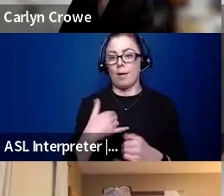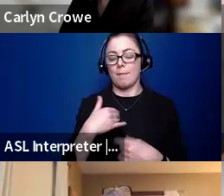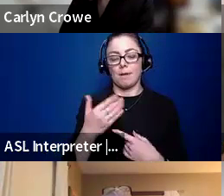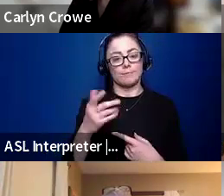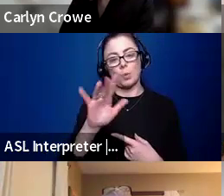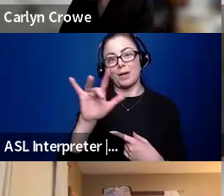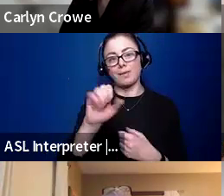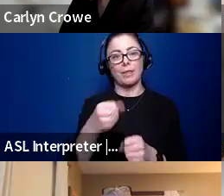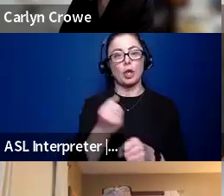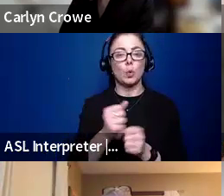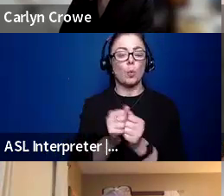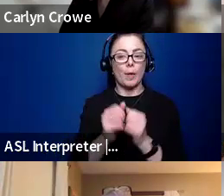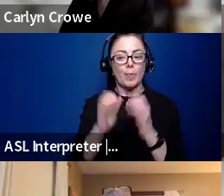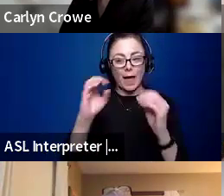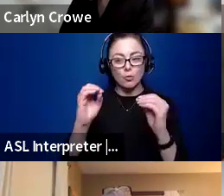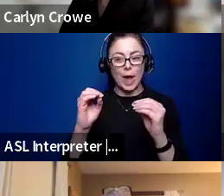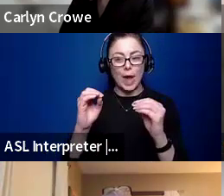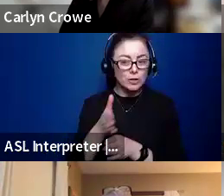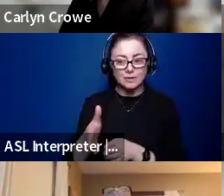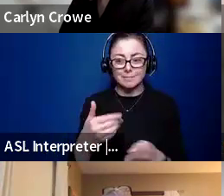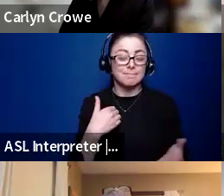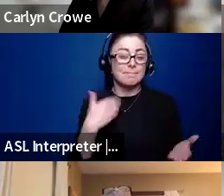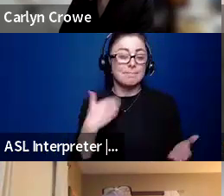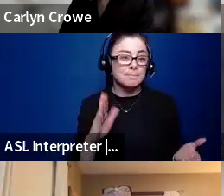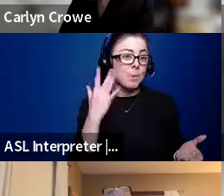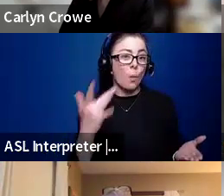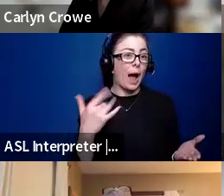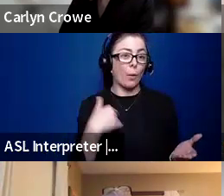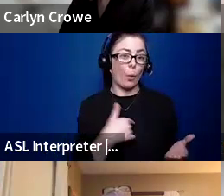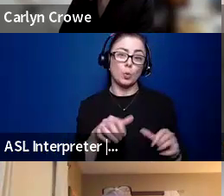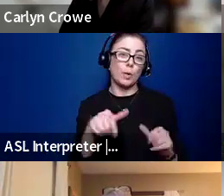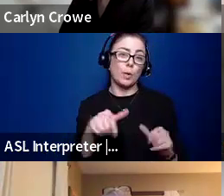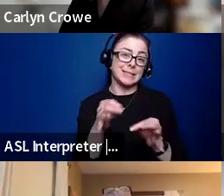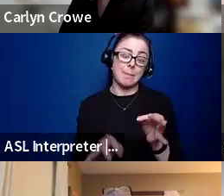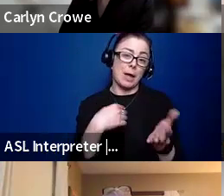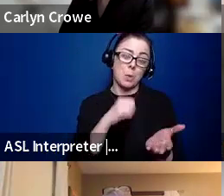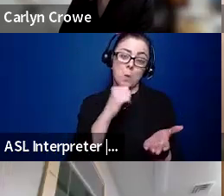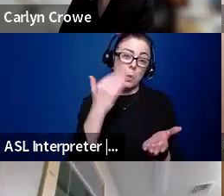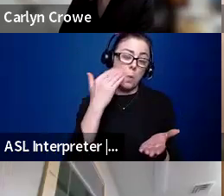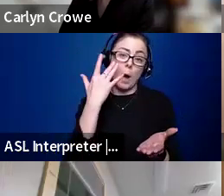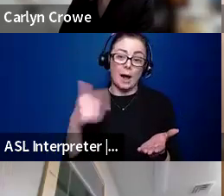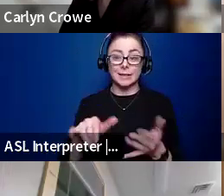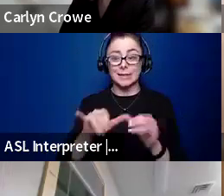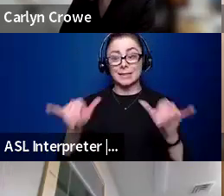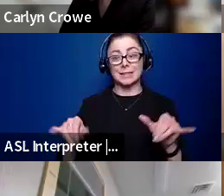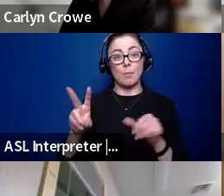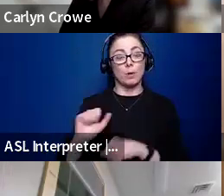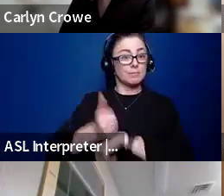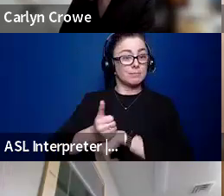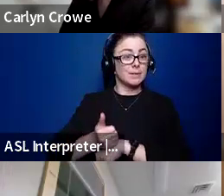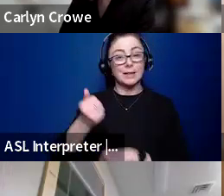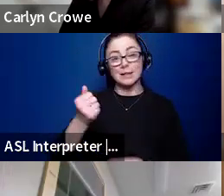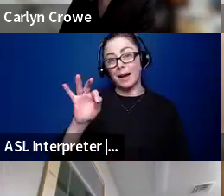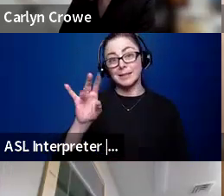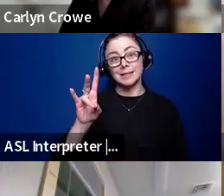And I certainly just don't know why. I don't know why we are doing this. The system was created in 1974, 50-year